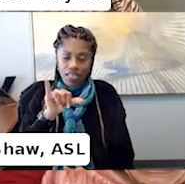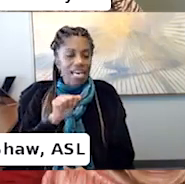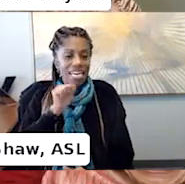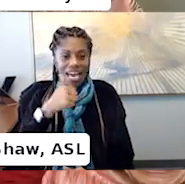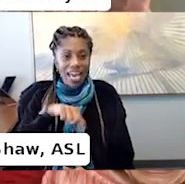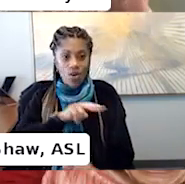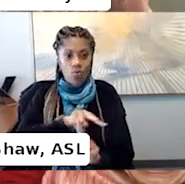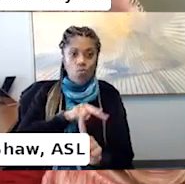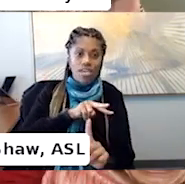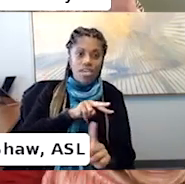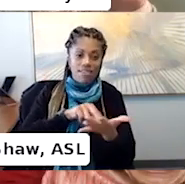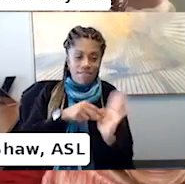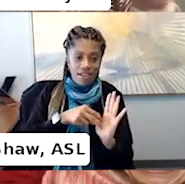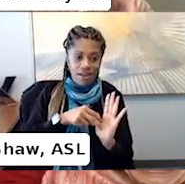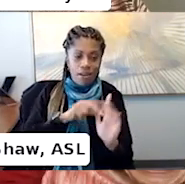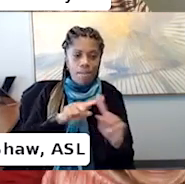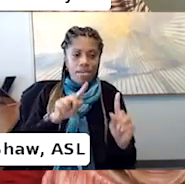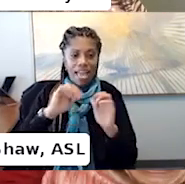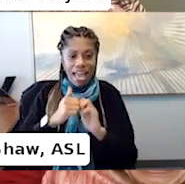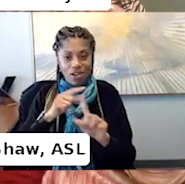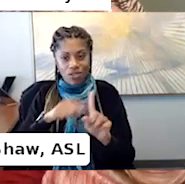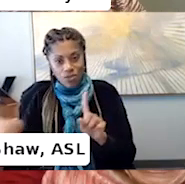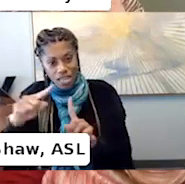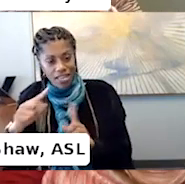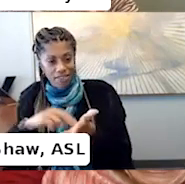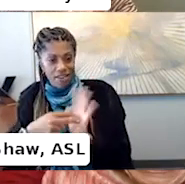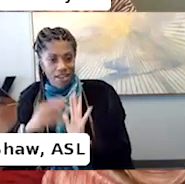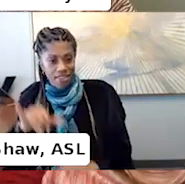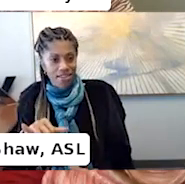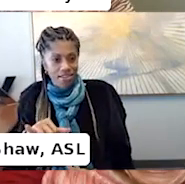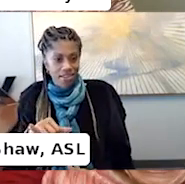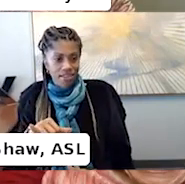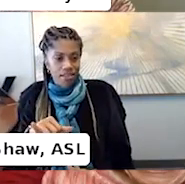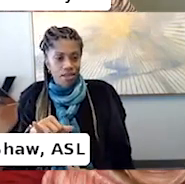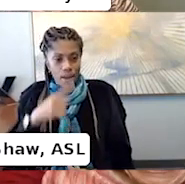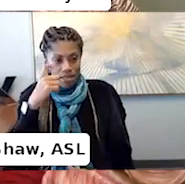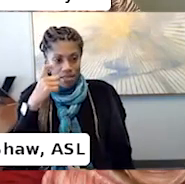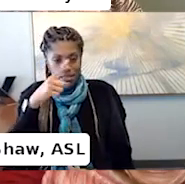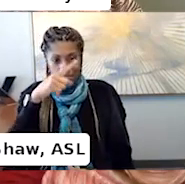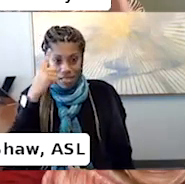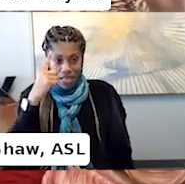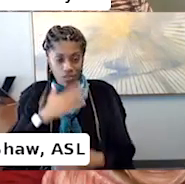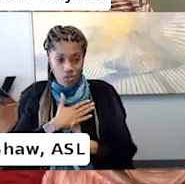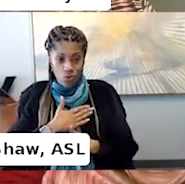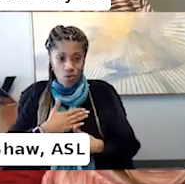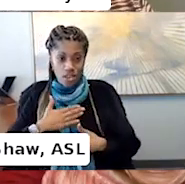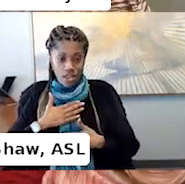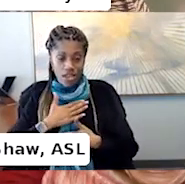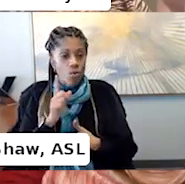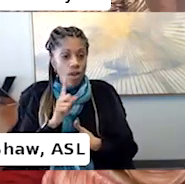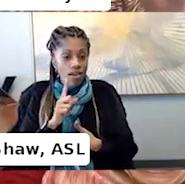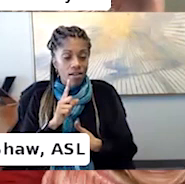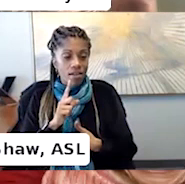that we're engaging in, how do they self-define it? Because Black joy in Jackson, Mississippi may look very